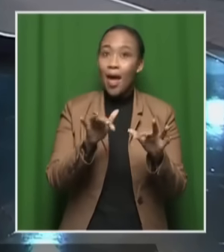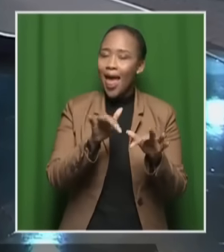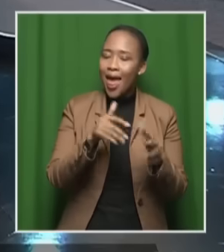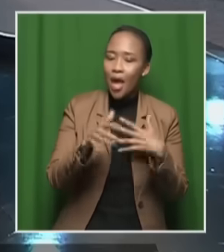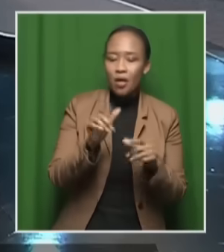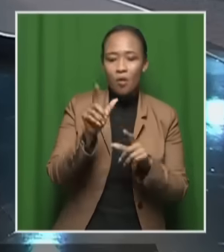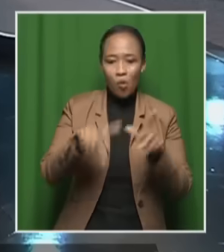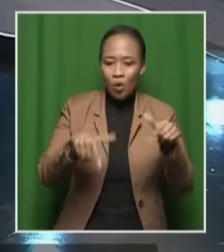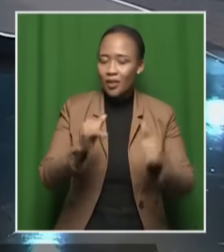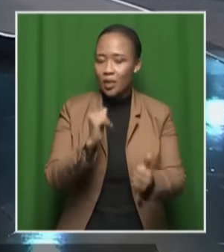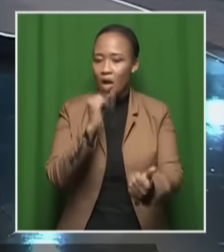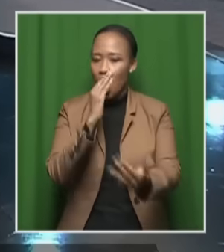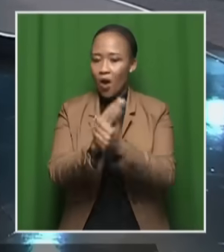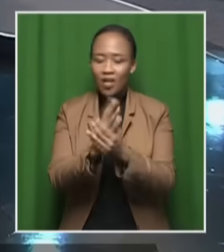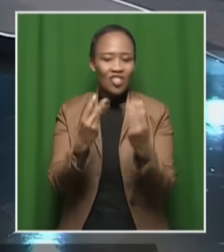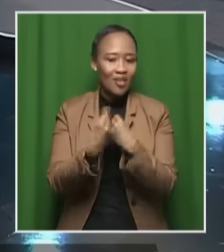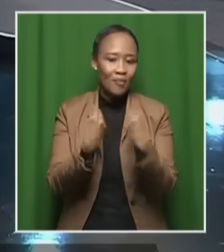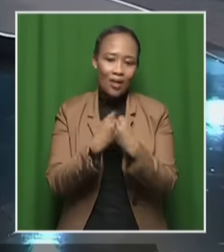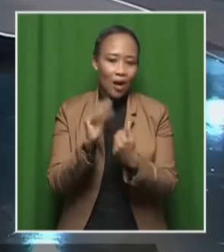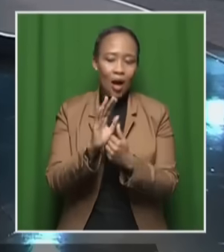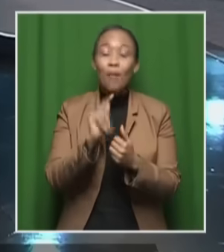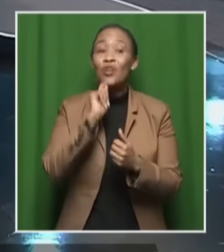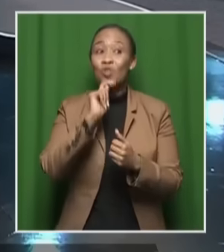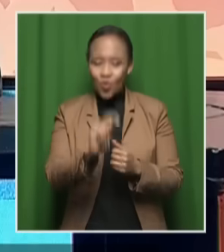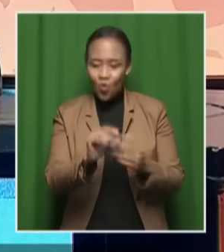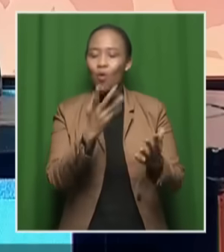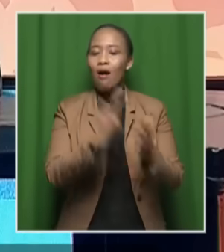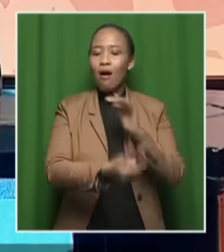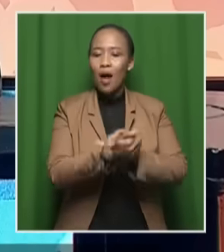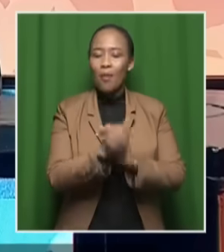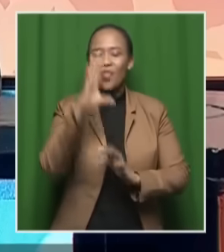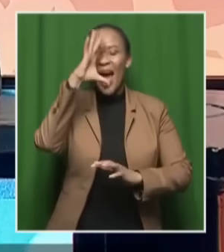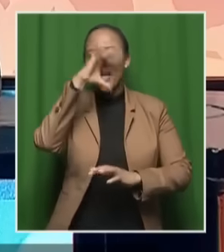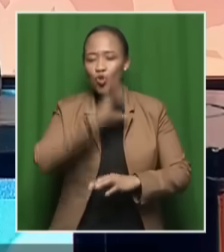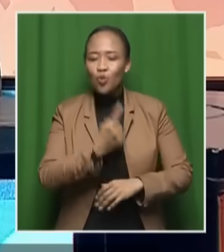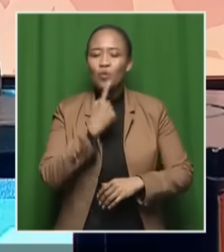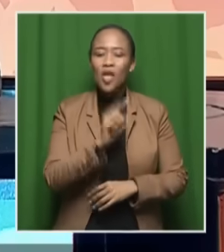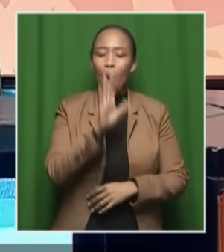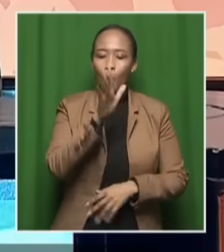what Prof's prediction has turned out to be, 160. But thank you so much to our guests,